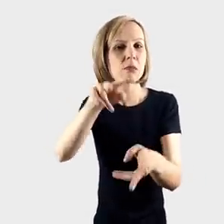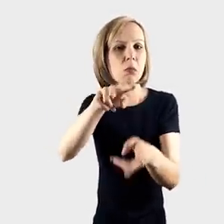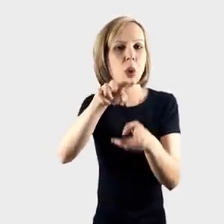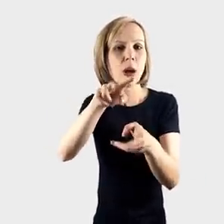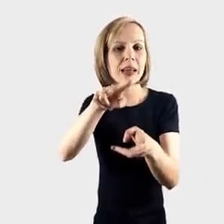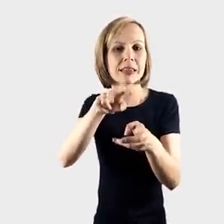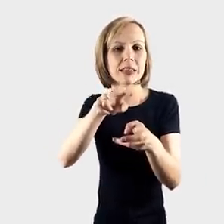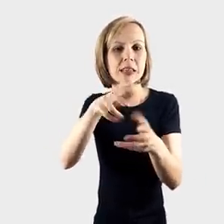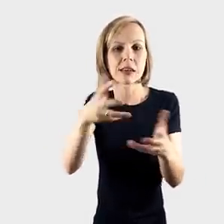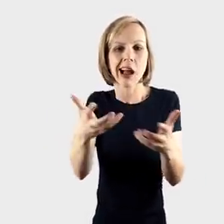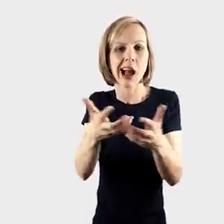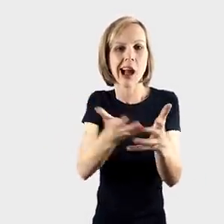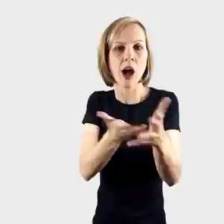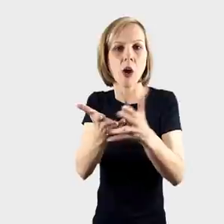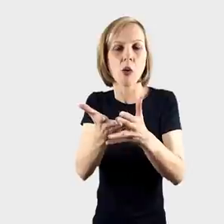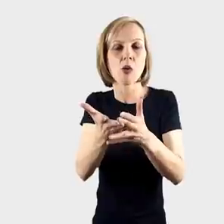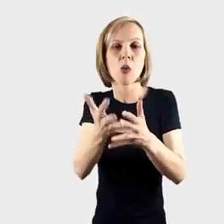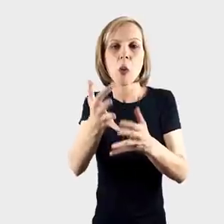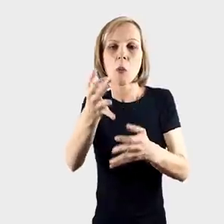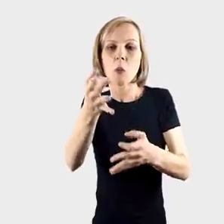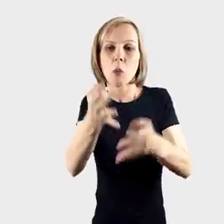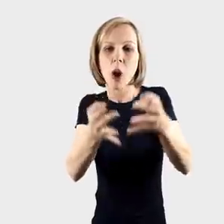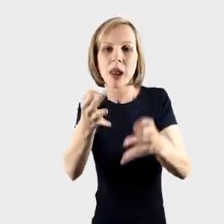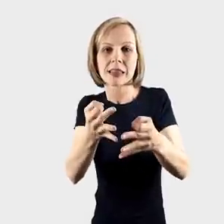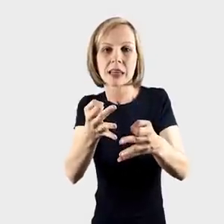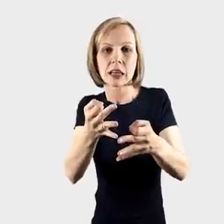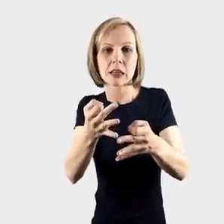turn the rosary expose.